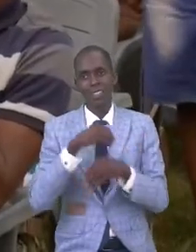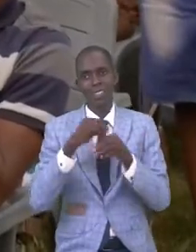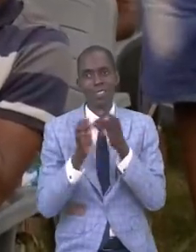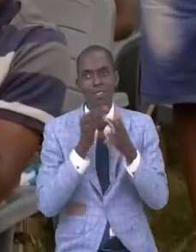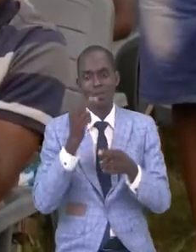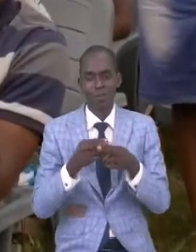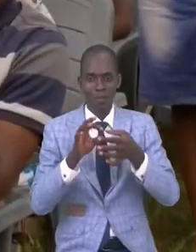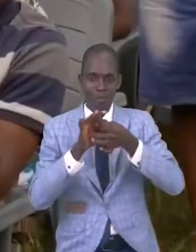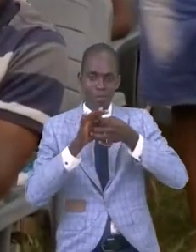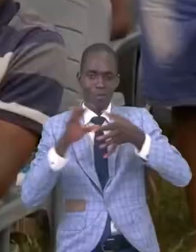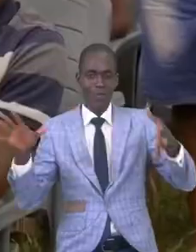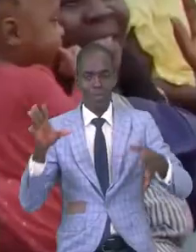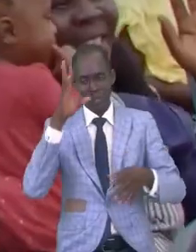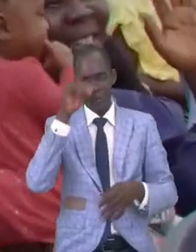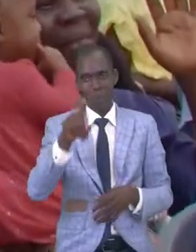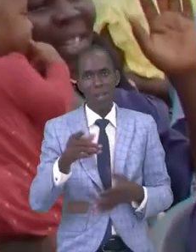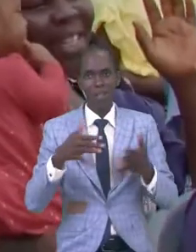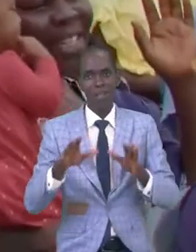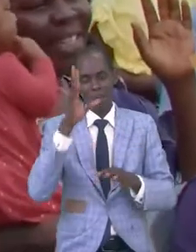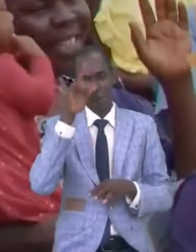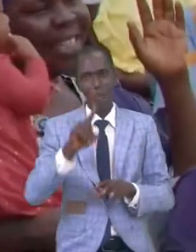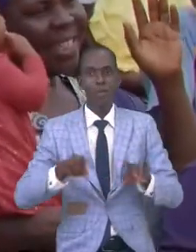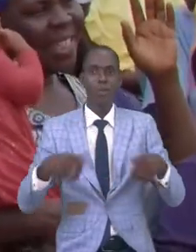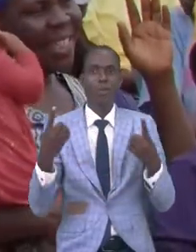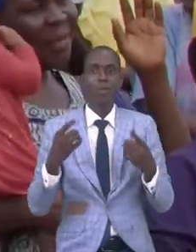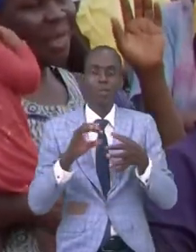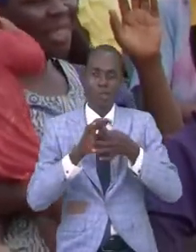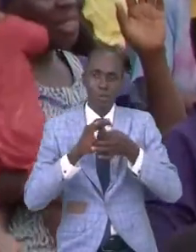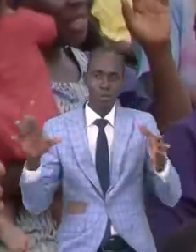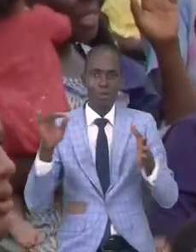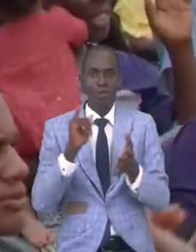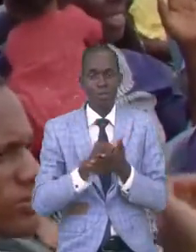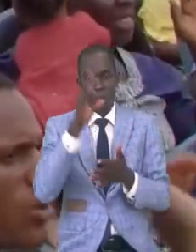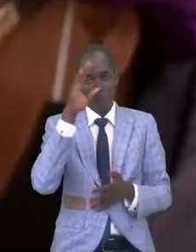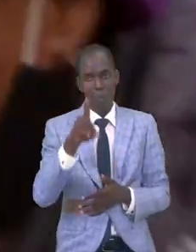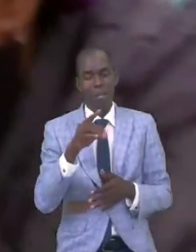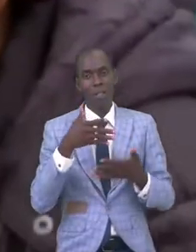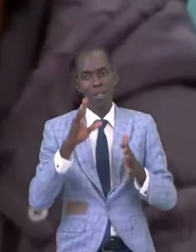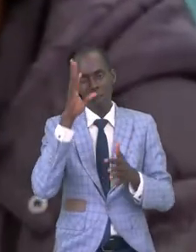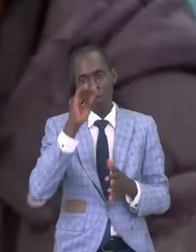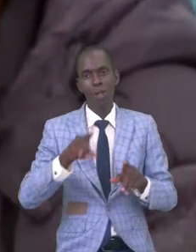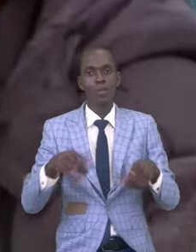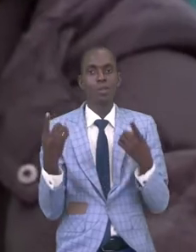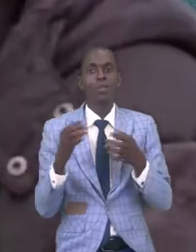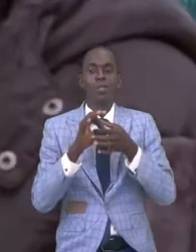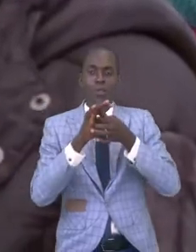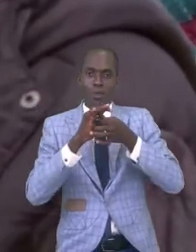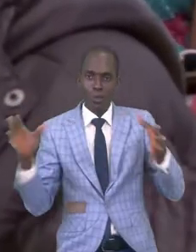Loosing, let him go. Loosing, let him go.